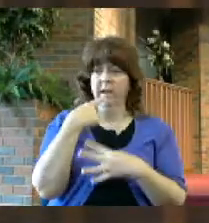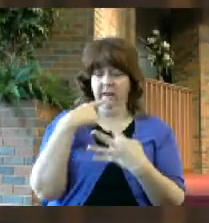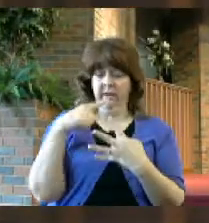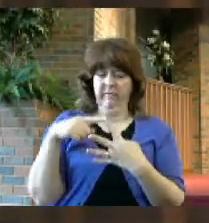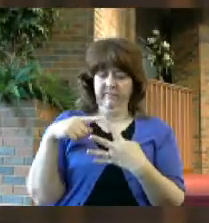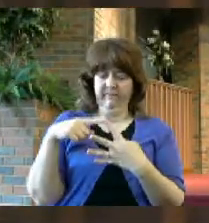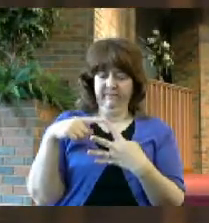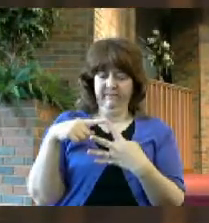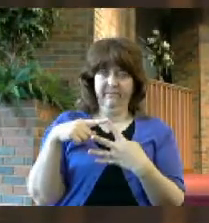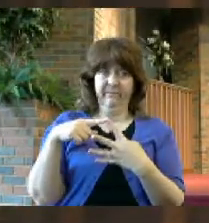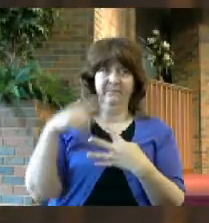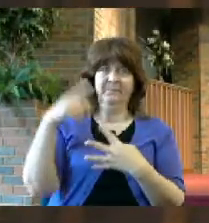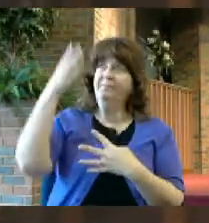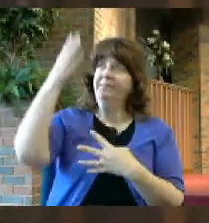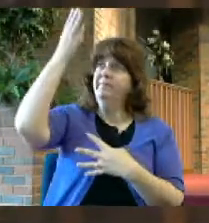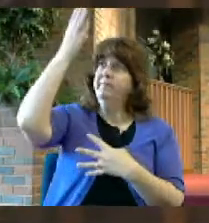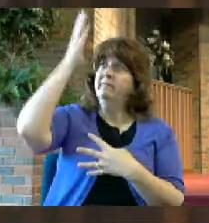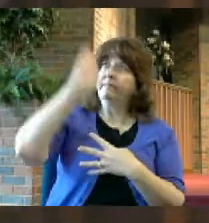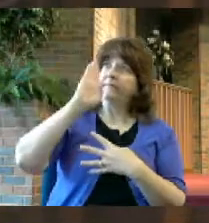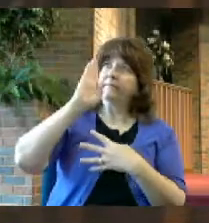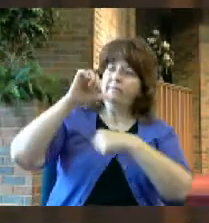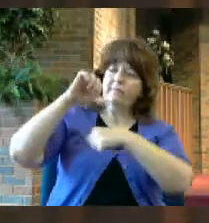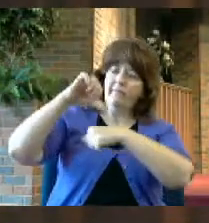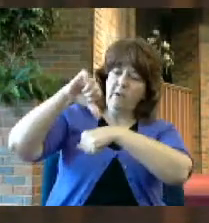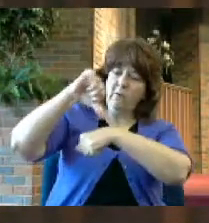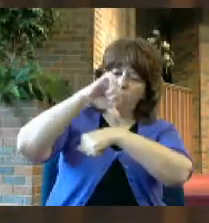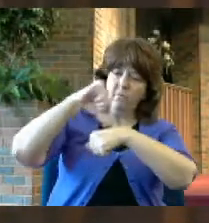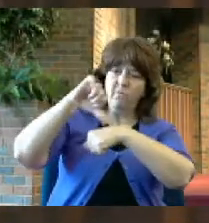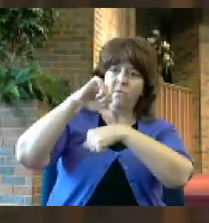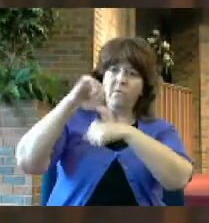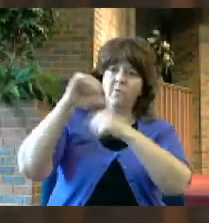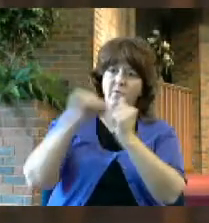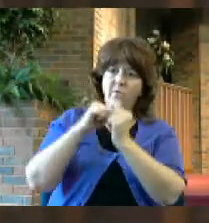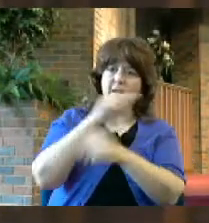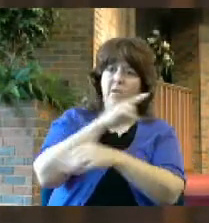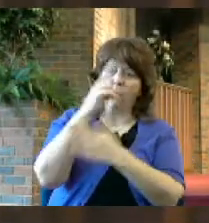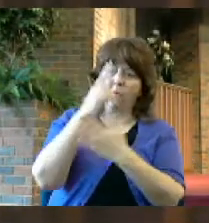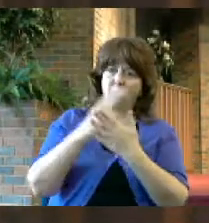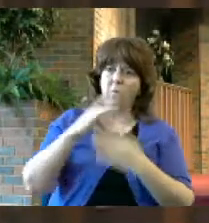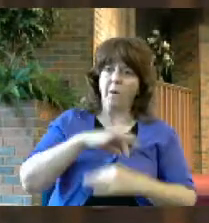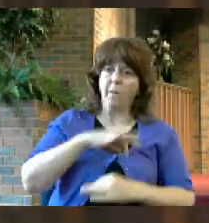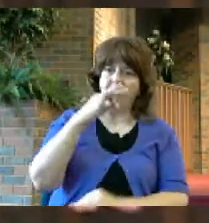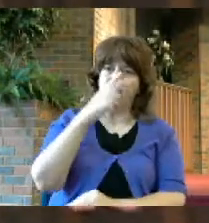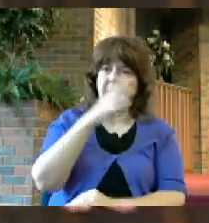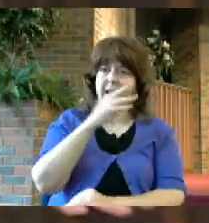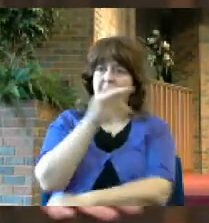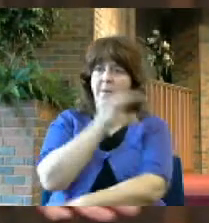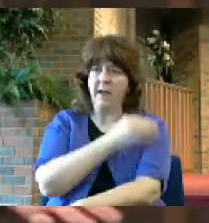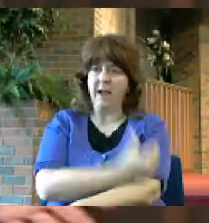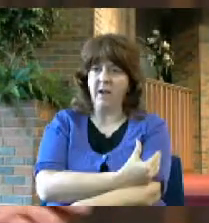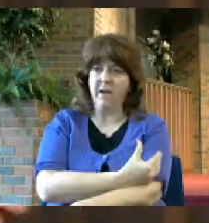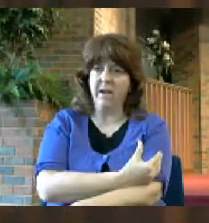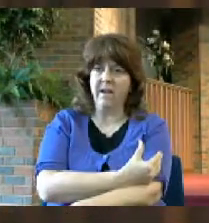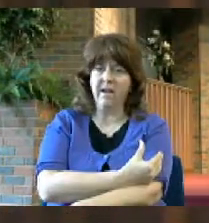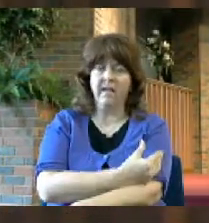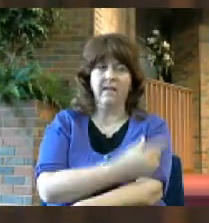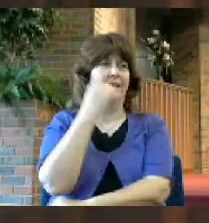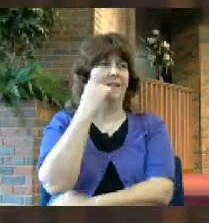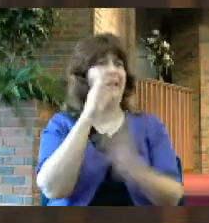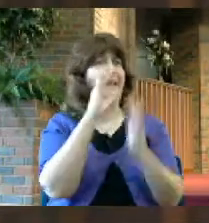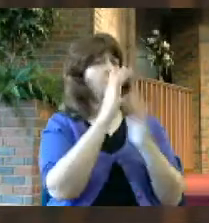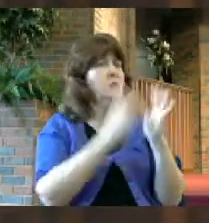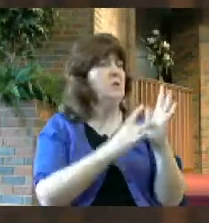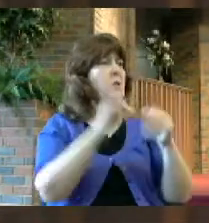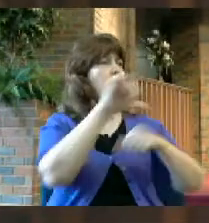anointed him with the Holy Spirit and with power. We don't usually think about Jesus being anointed with the Holy Spirit. We tend to think of that as the